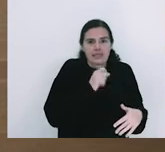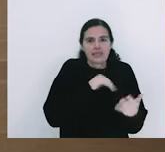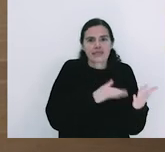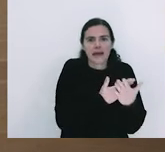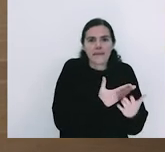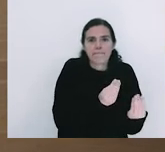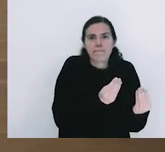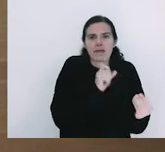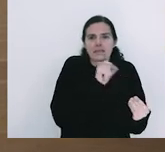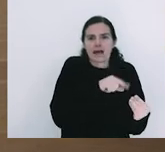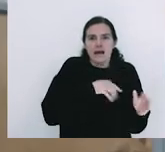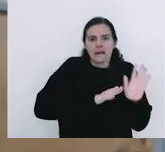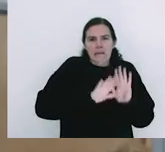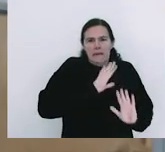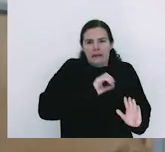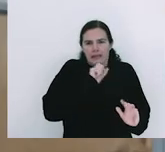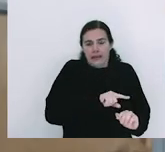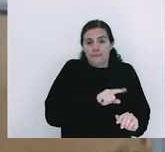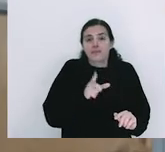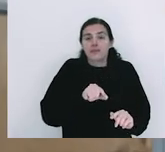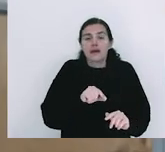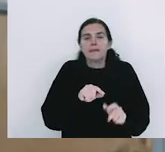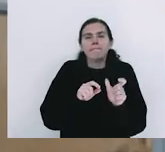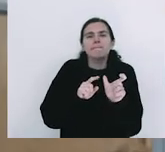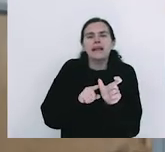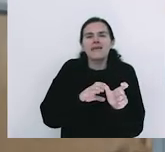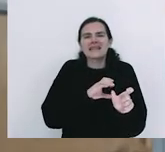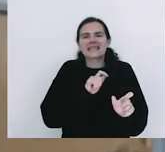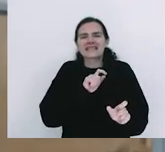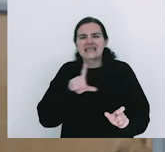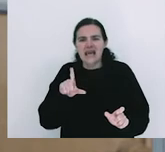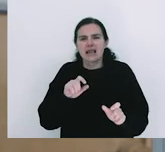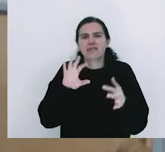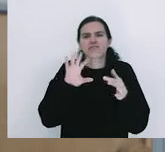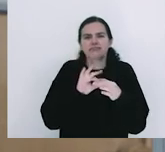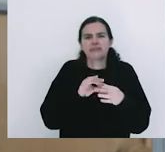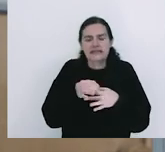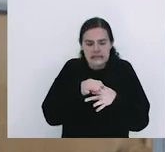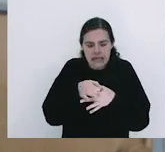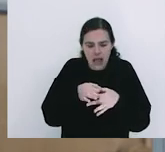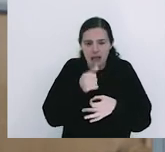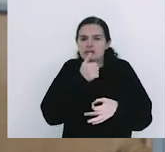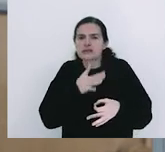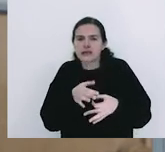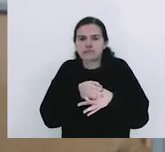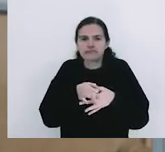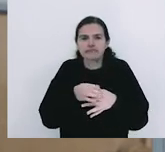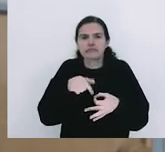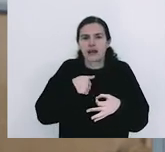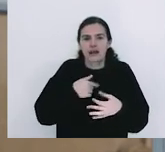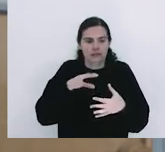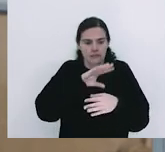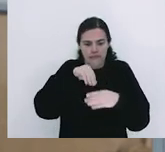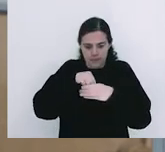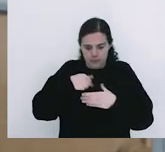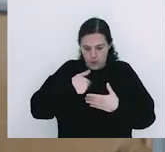they can be constraining. If I go back to the word cell, there's like cell, blood cells that are totally part